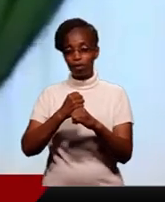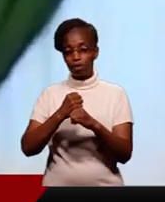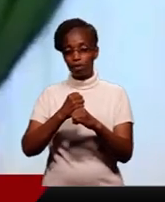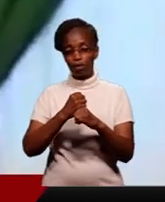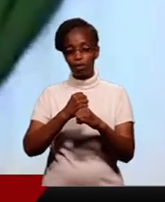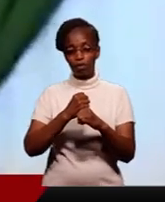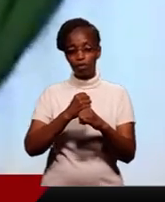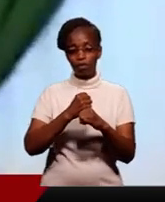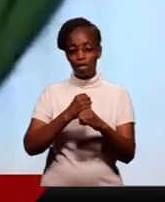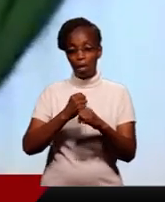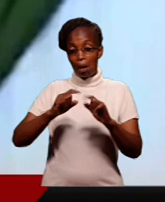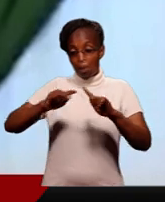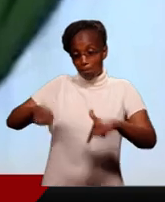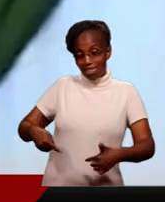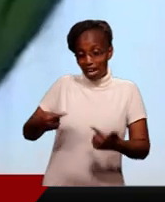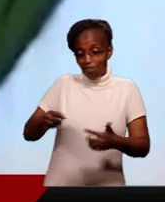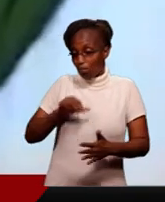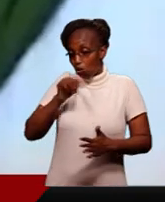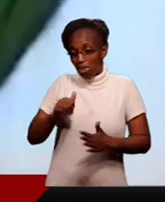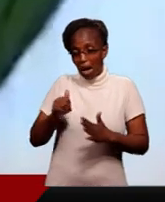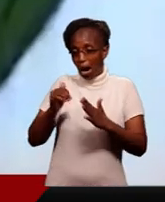Mimi sio project ya mtu.